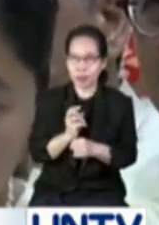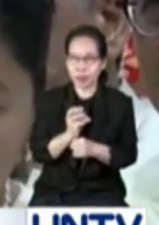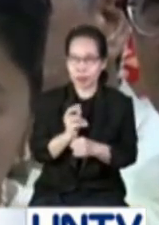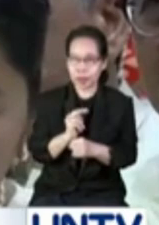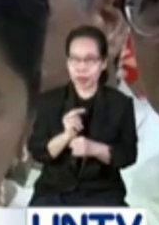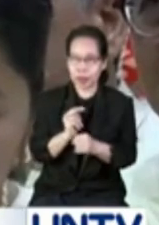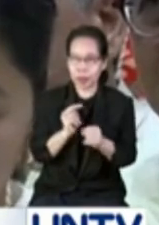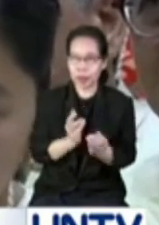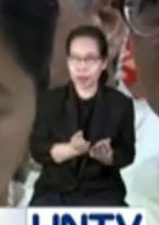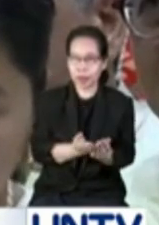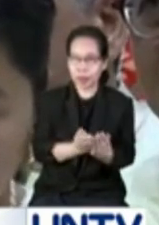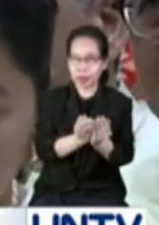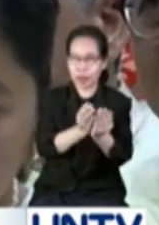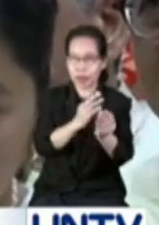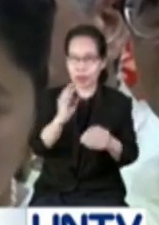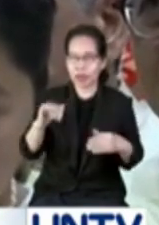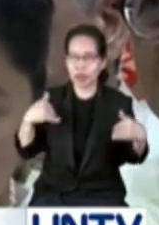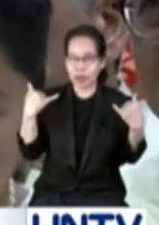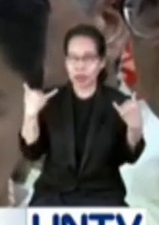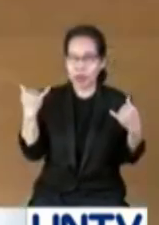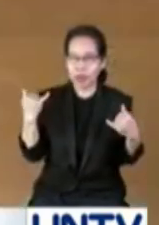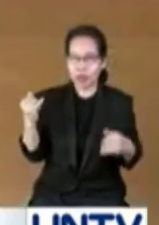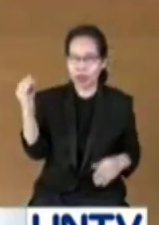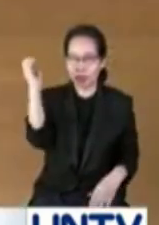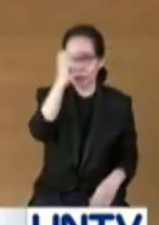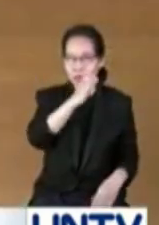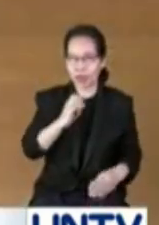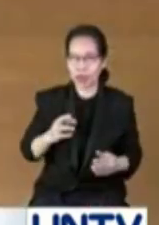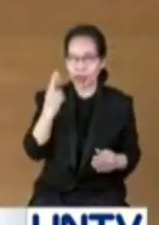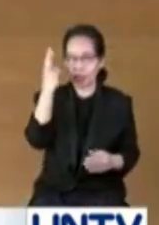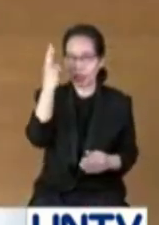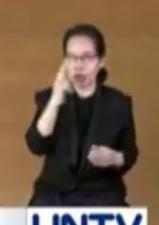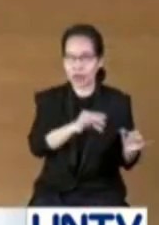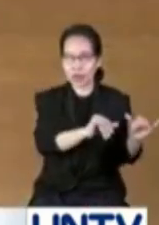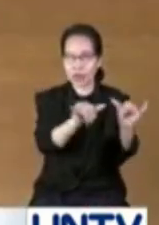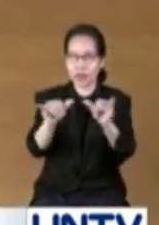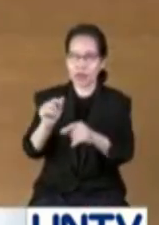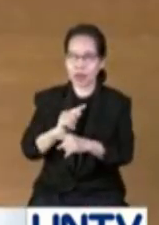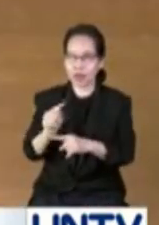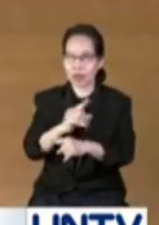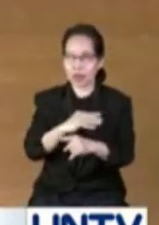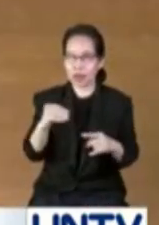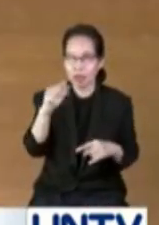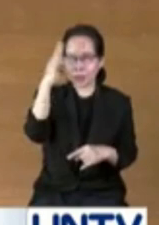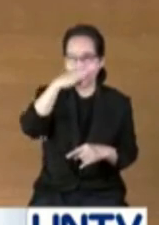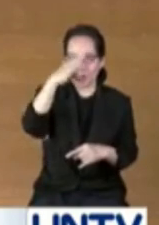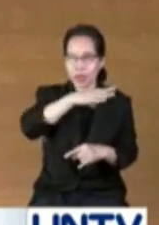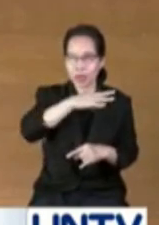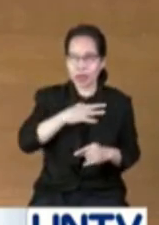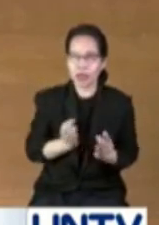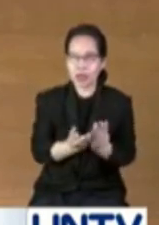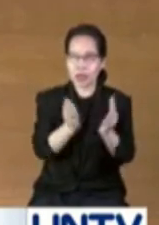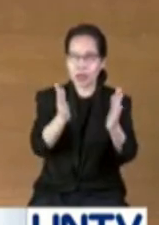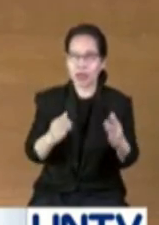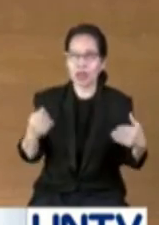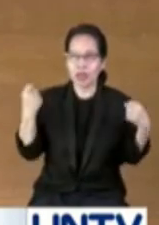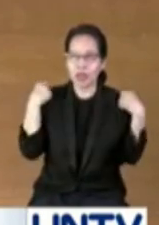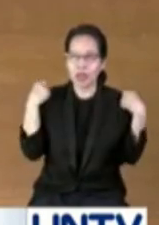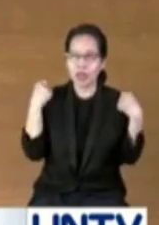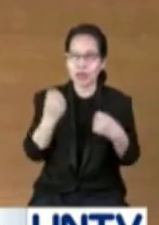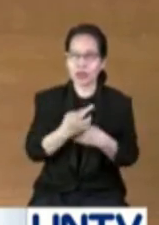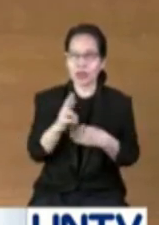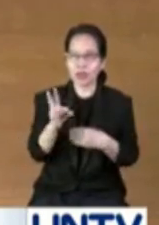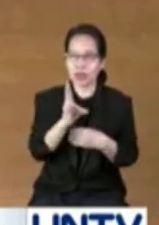about the European Union's recognition of the standards of training of Filipino seafarers has, after 17